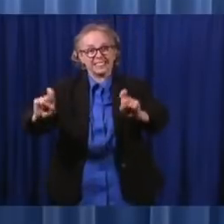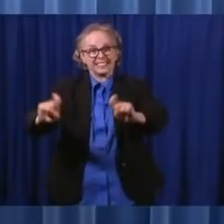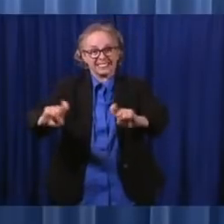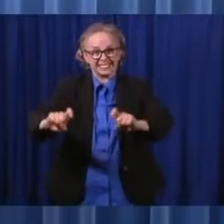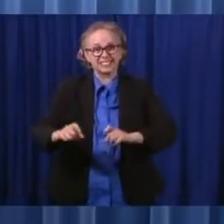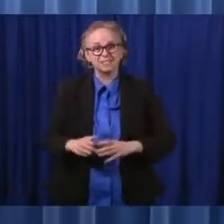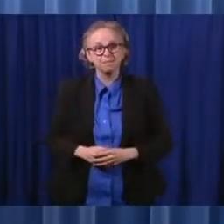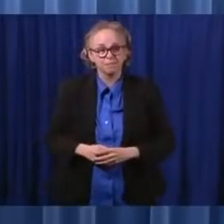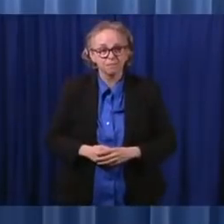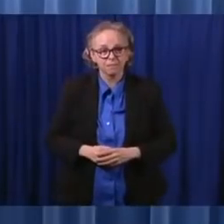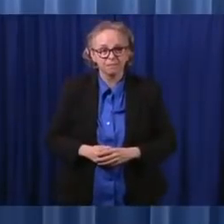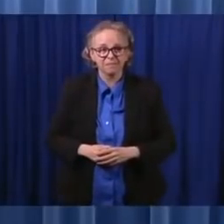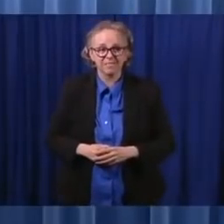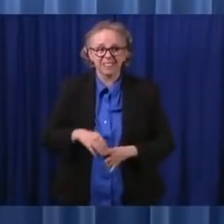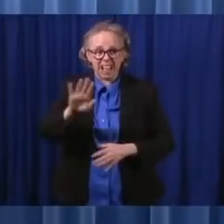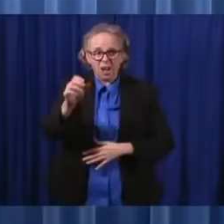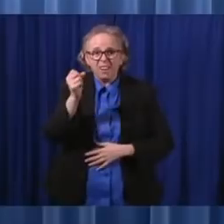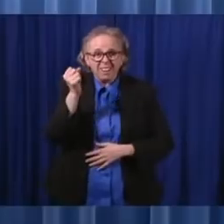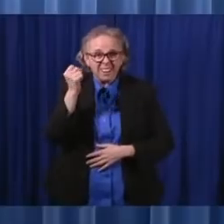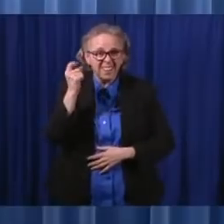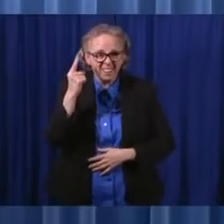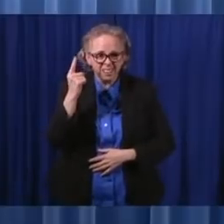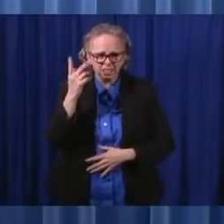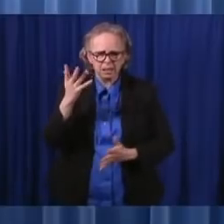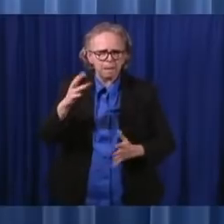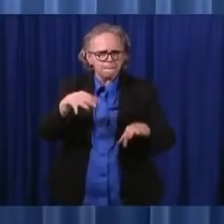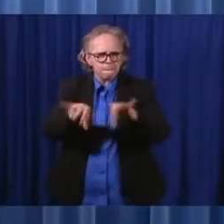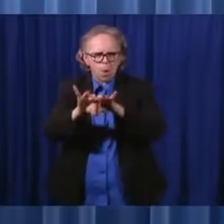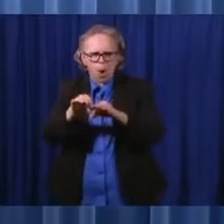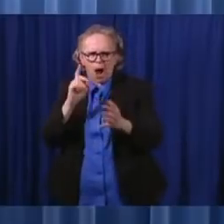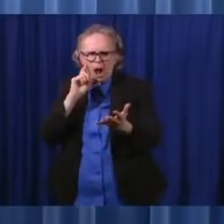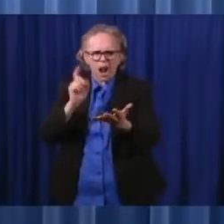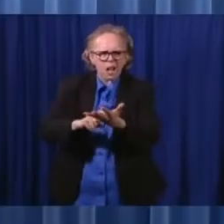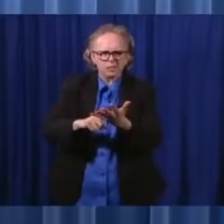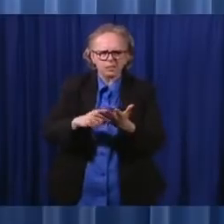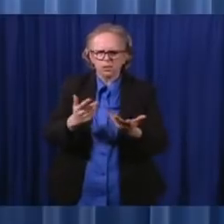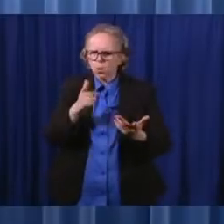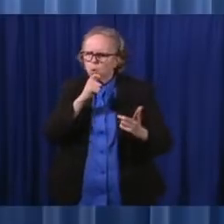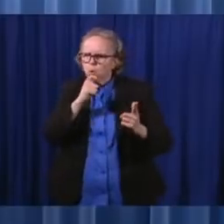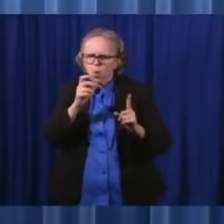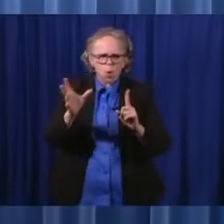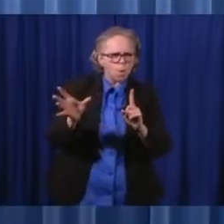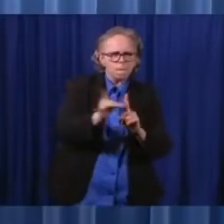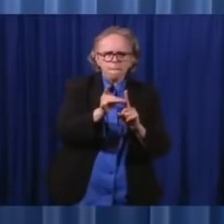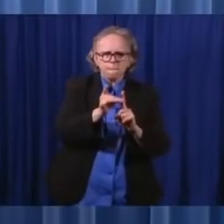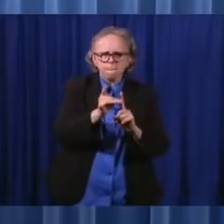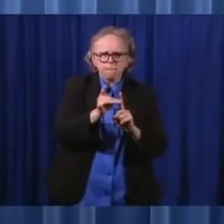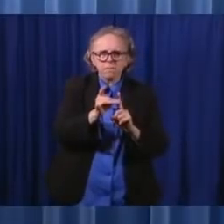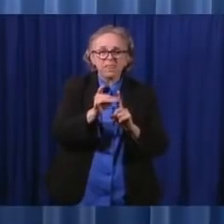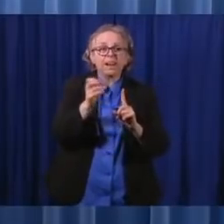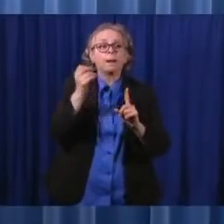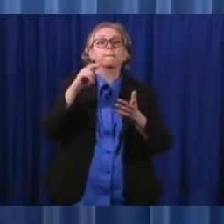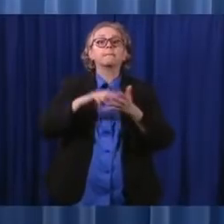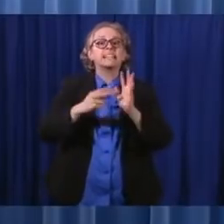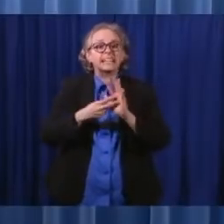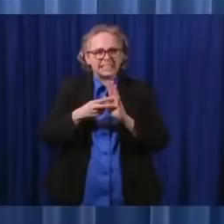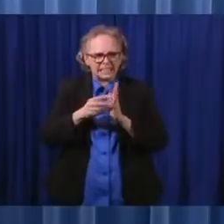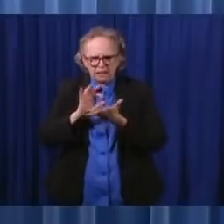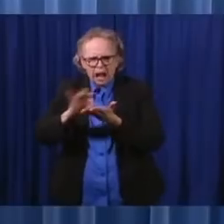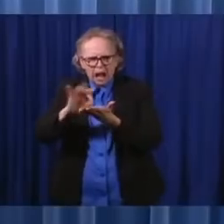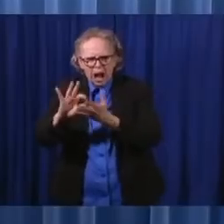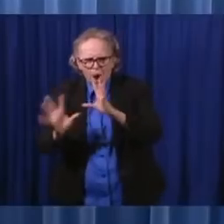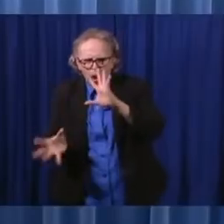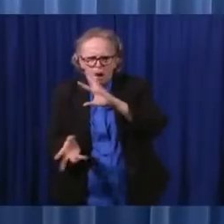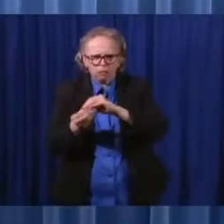we can isolate those individuals who are sick, we can help them recover, and limit the spread of this virus working